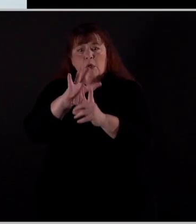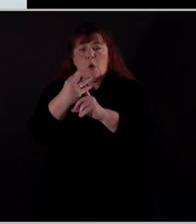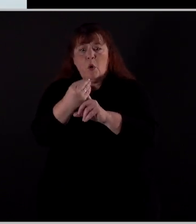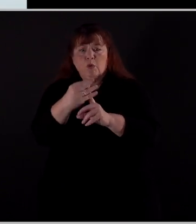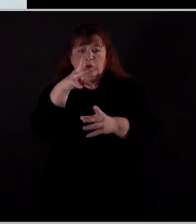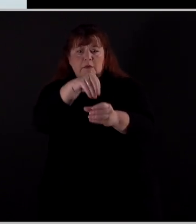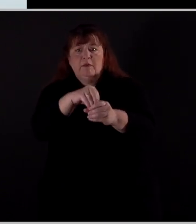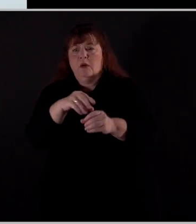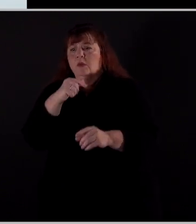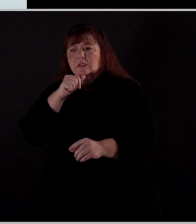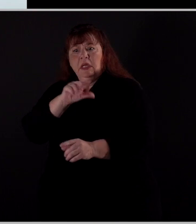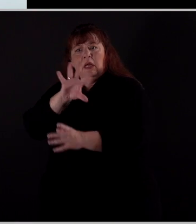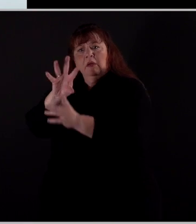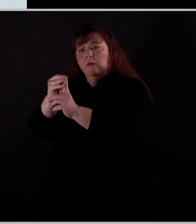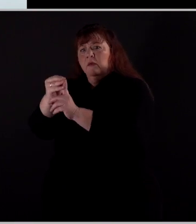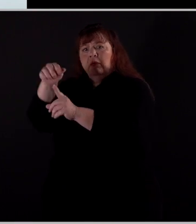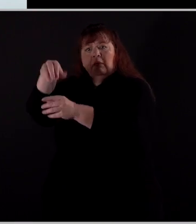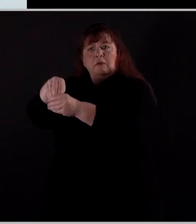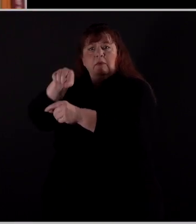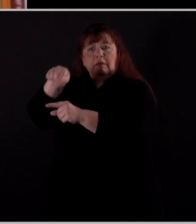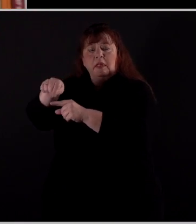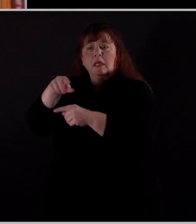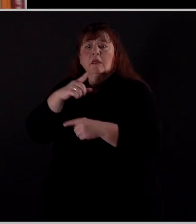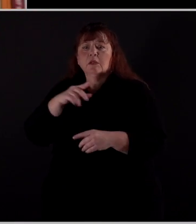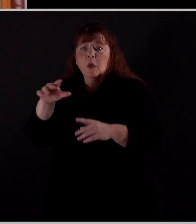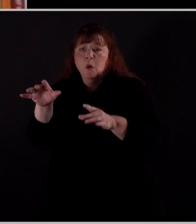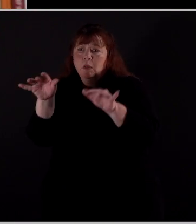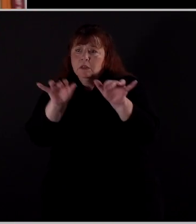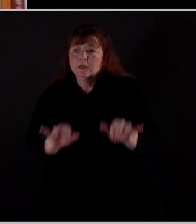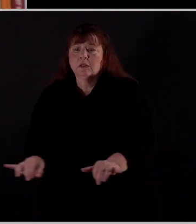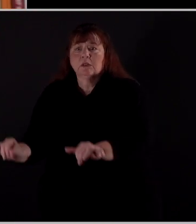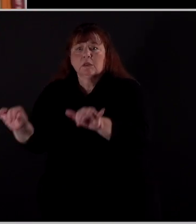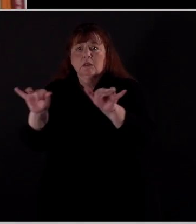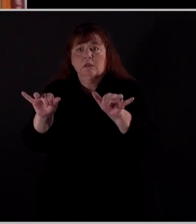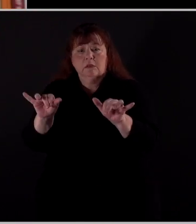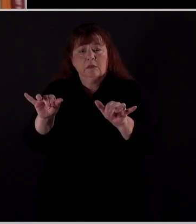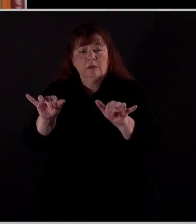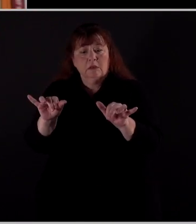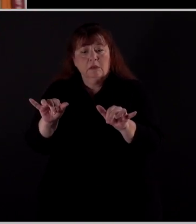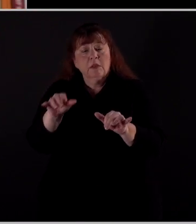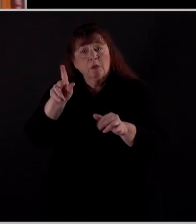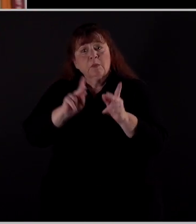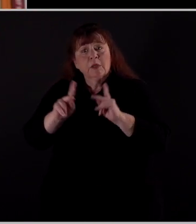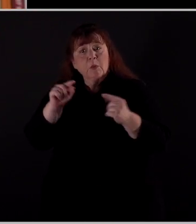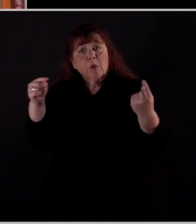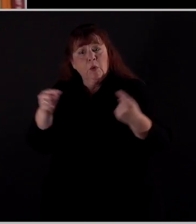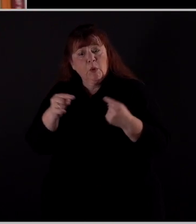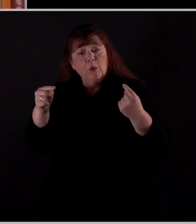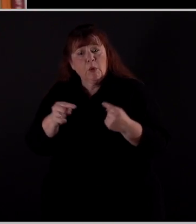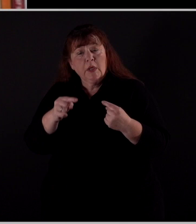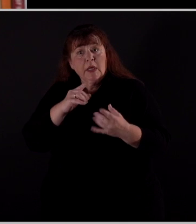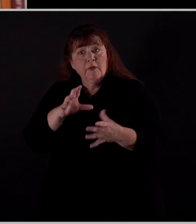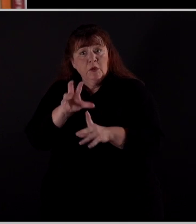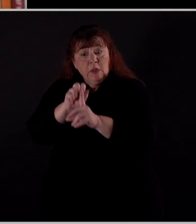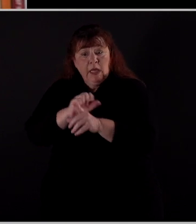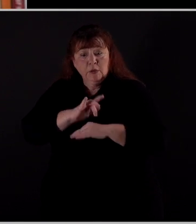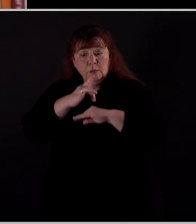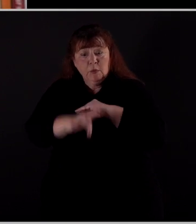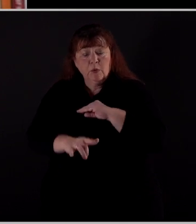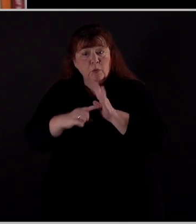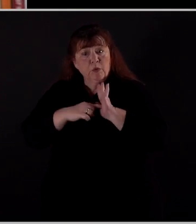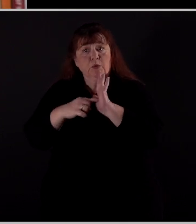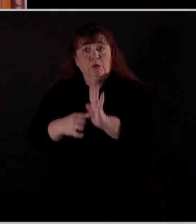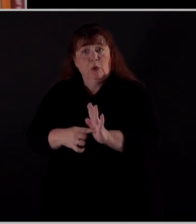from a culture, that sort of thing. So it's nuanced. If we can love those that are hurting in our community and catch people early on when they are